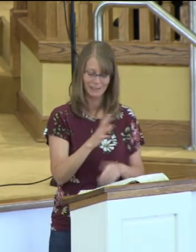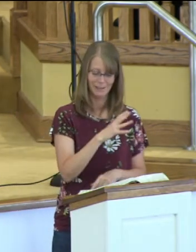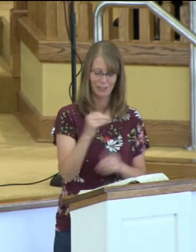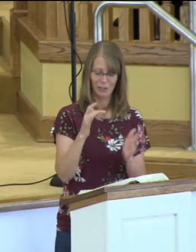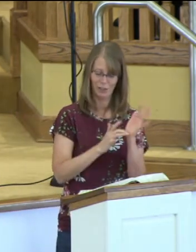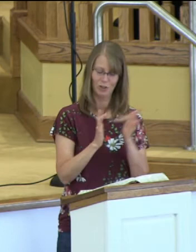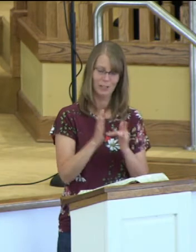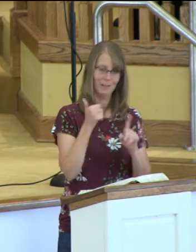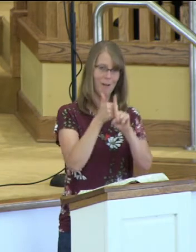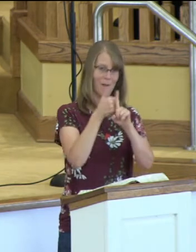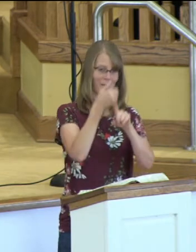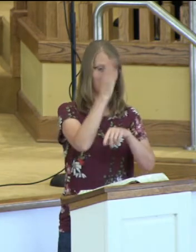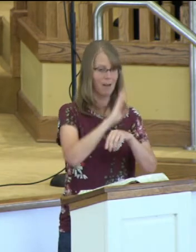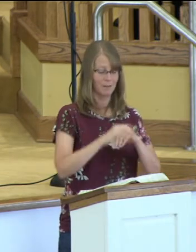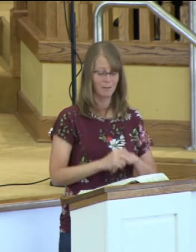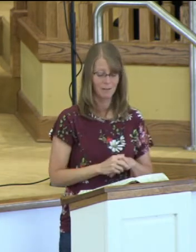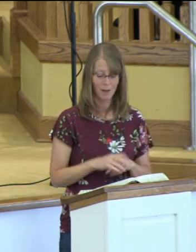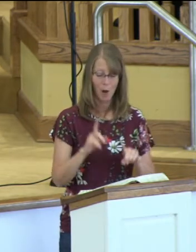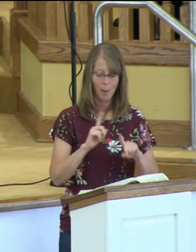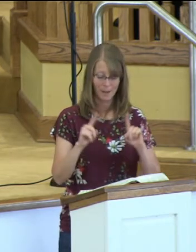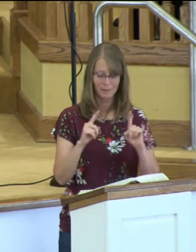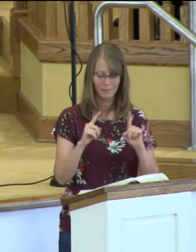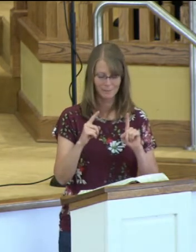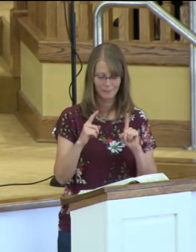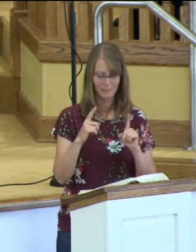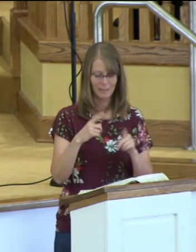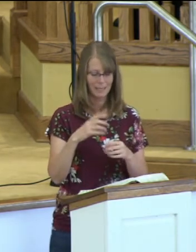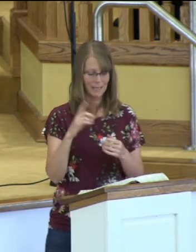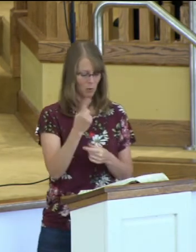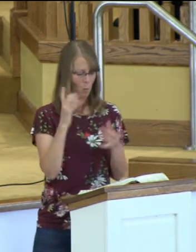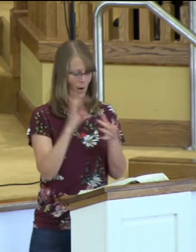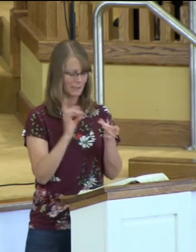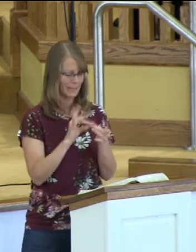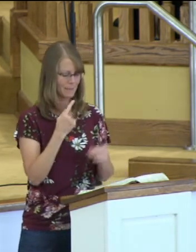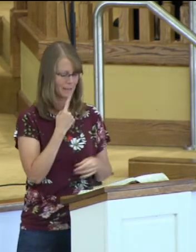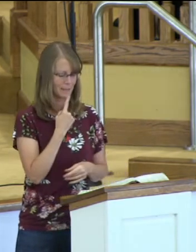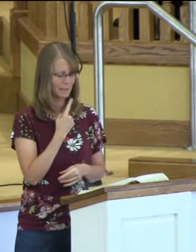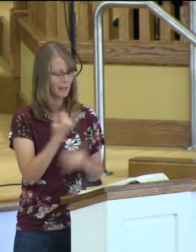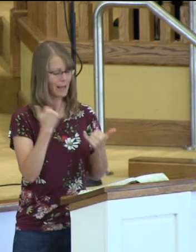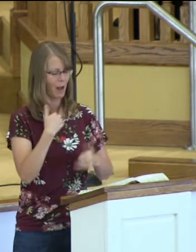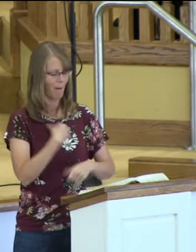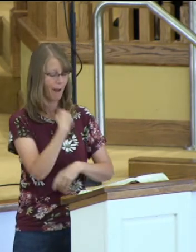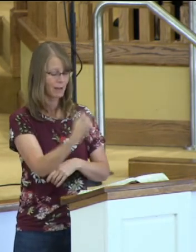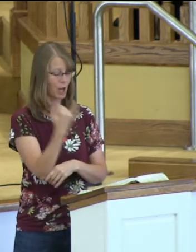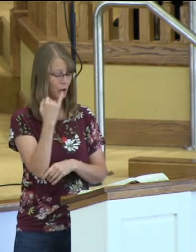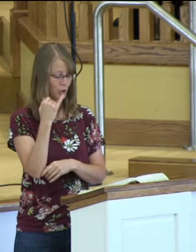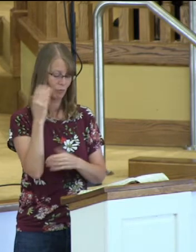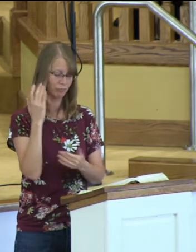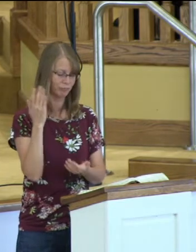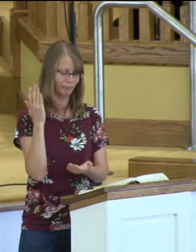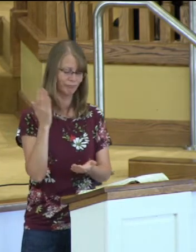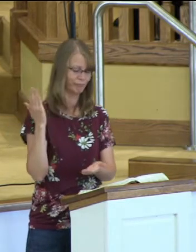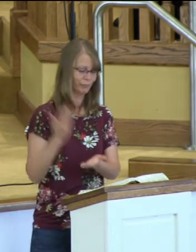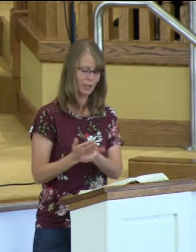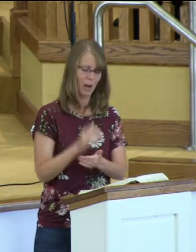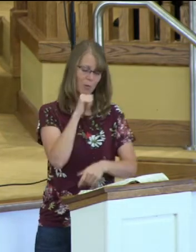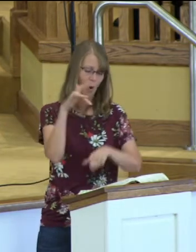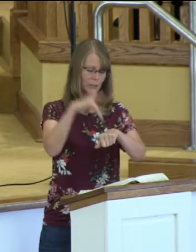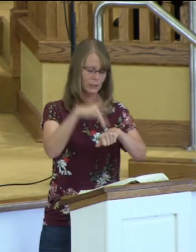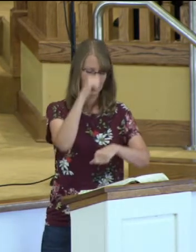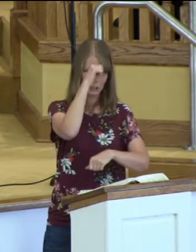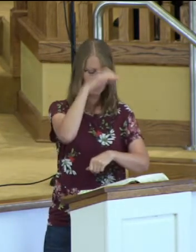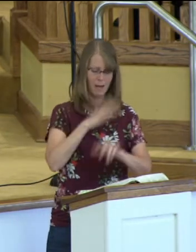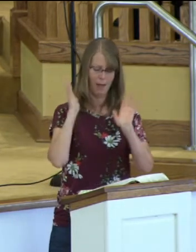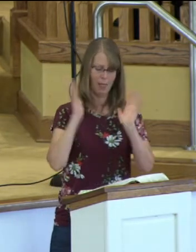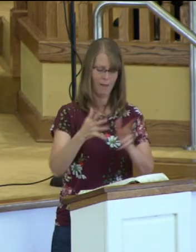God. But he does make one statement here. He says, now, and I say unto you, refrain from these men and let them alone, for